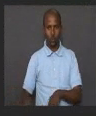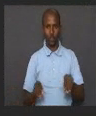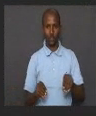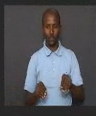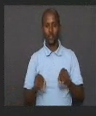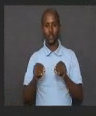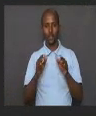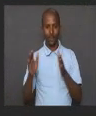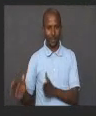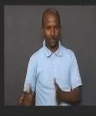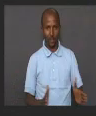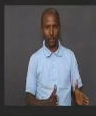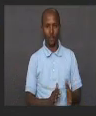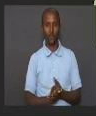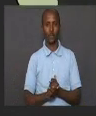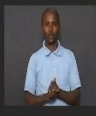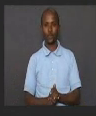Students, let's get ready.